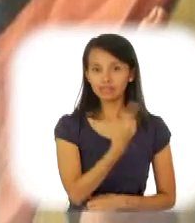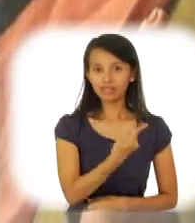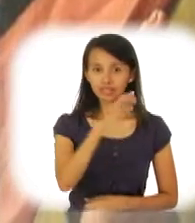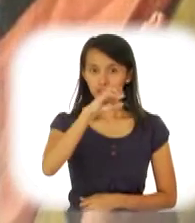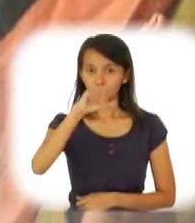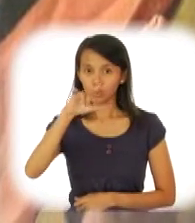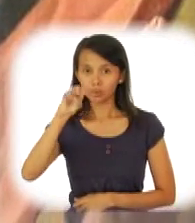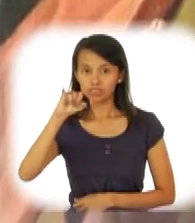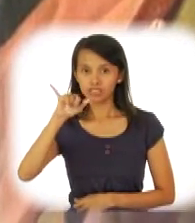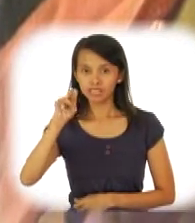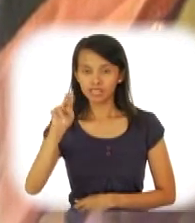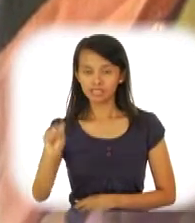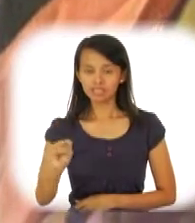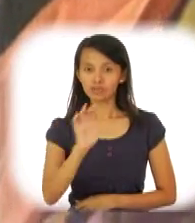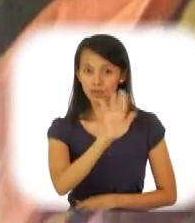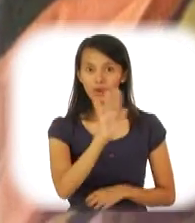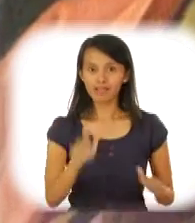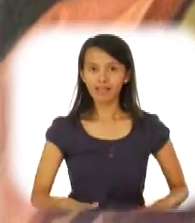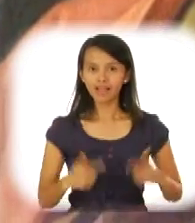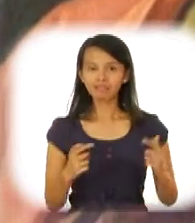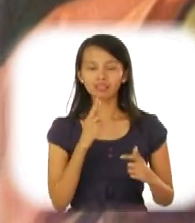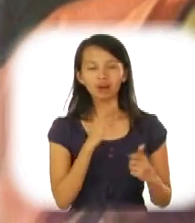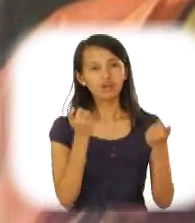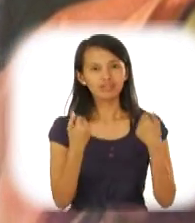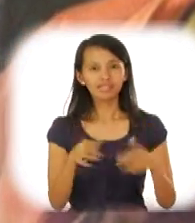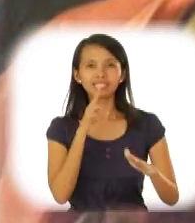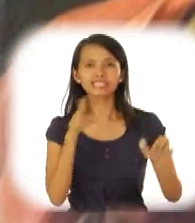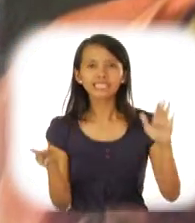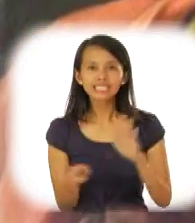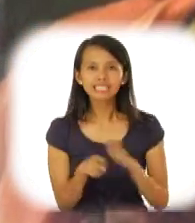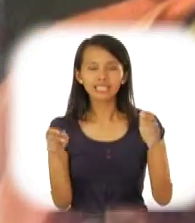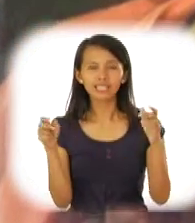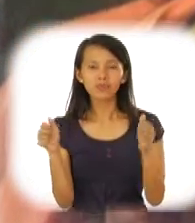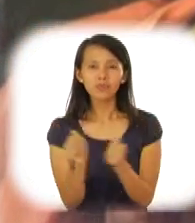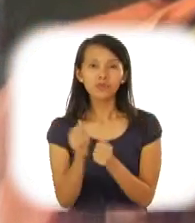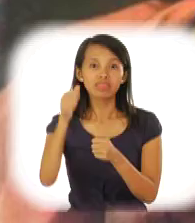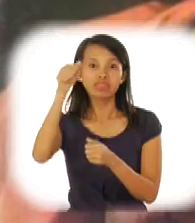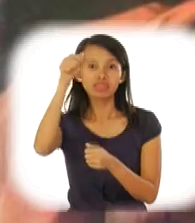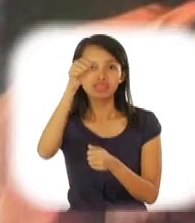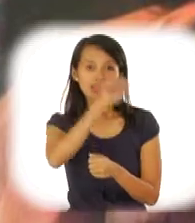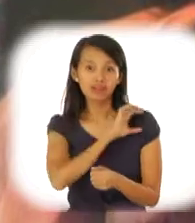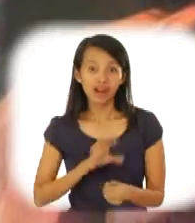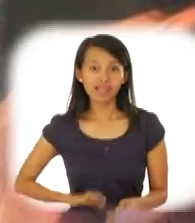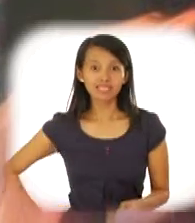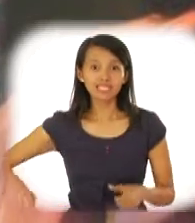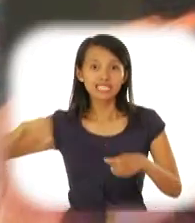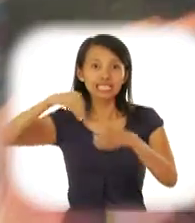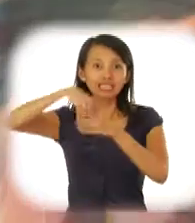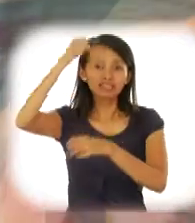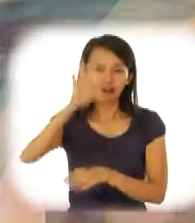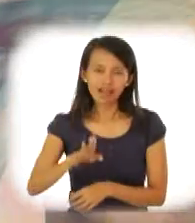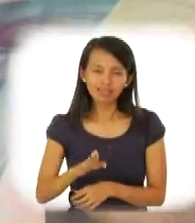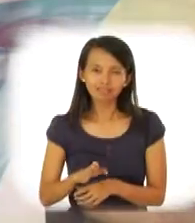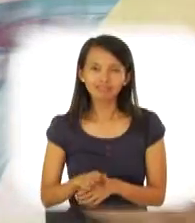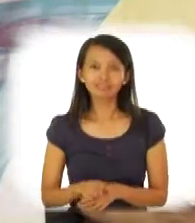the Colossians, as baptized, your lives are already hidden with Christ in